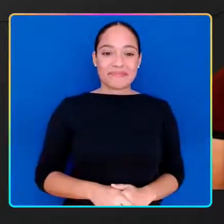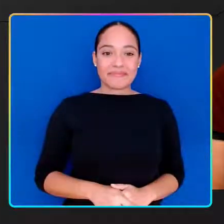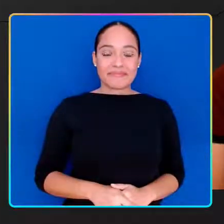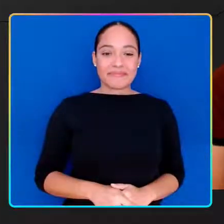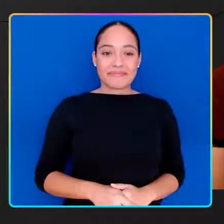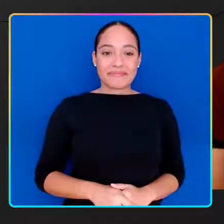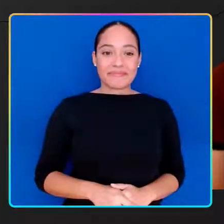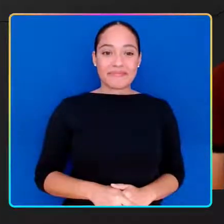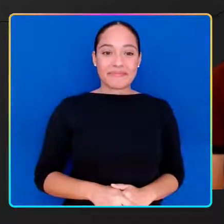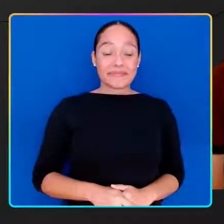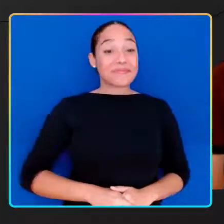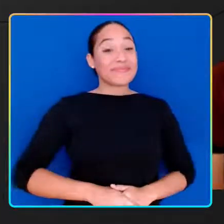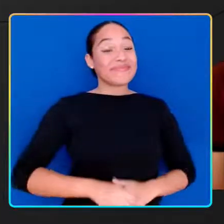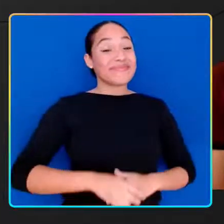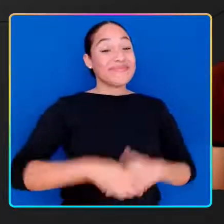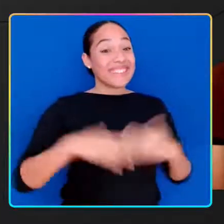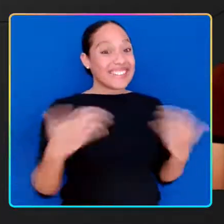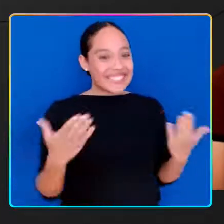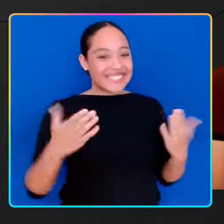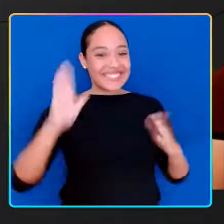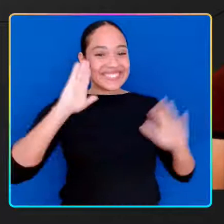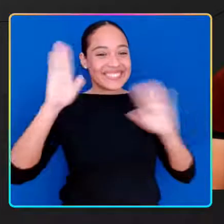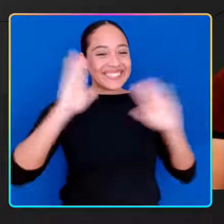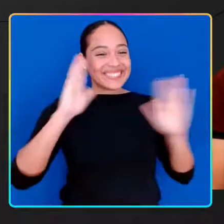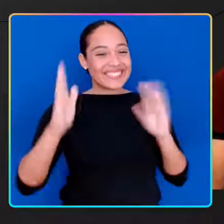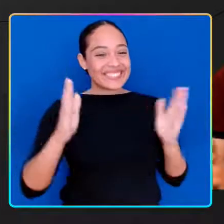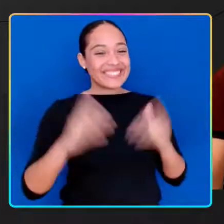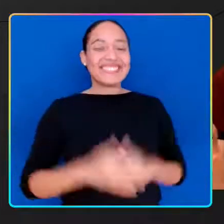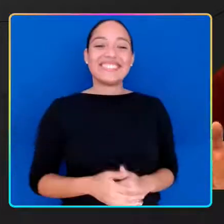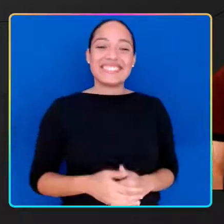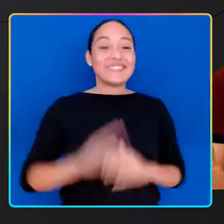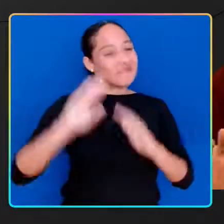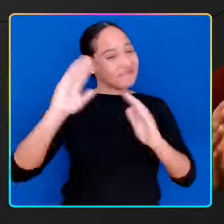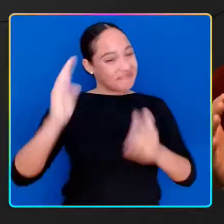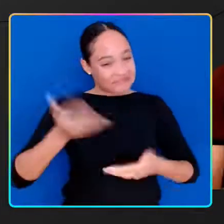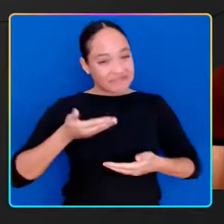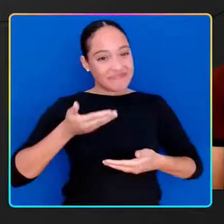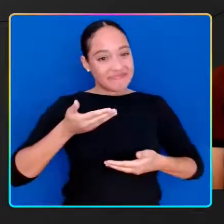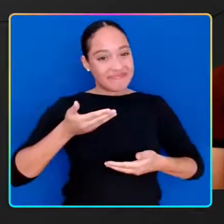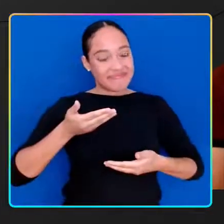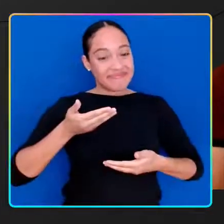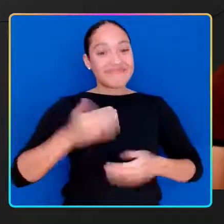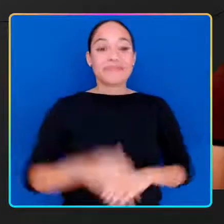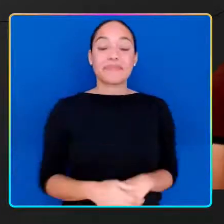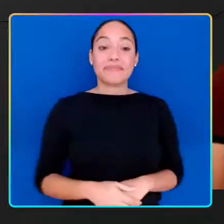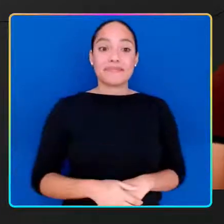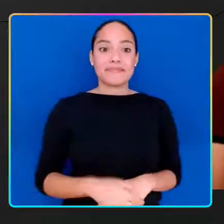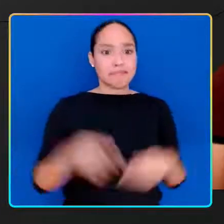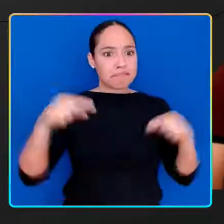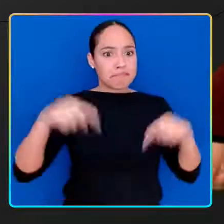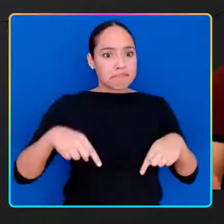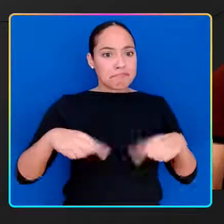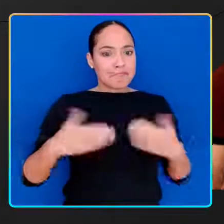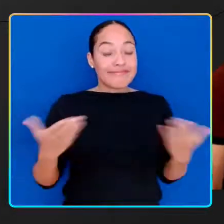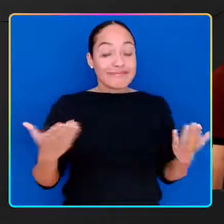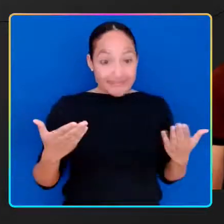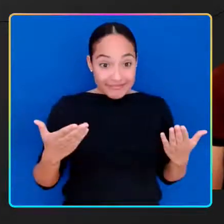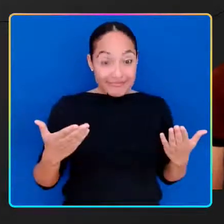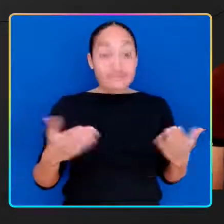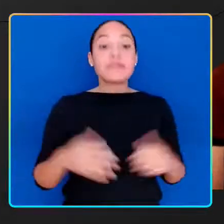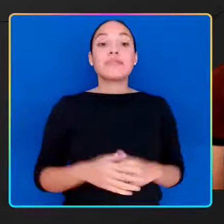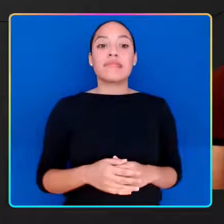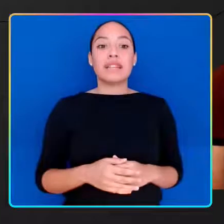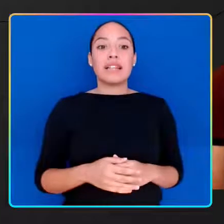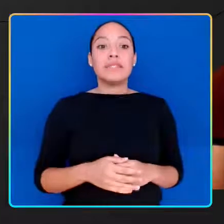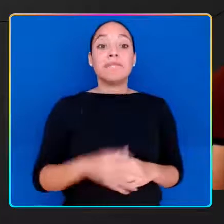So, hello everyone, and welcome once again to the A Bit of AI show. This show is all about the stories from people who work